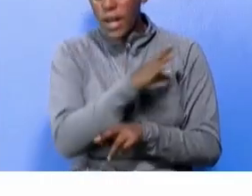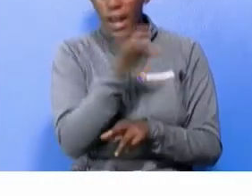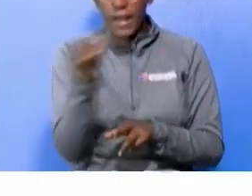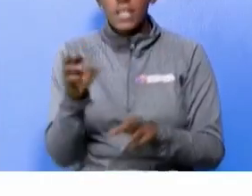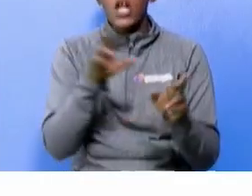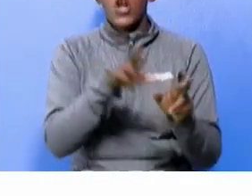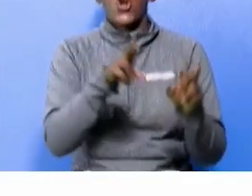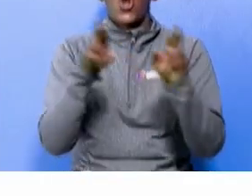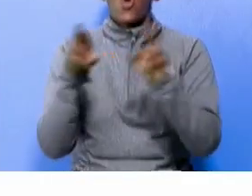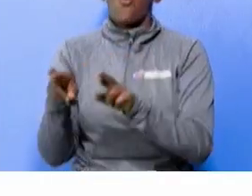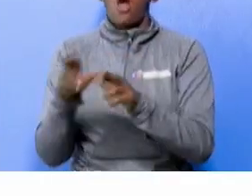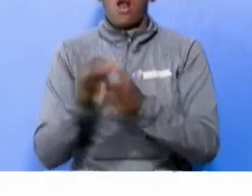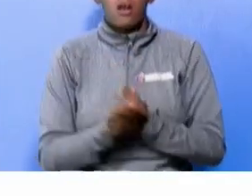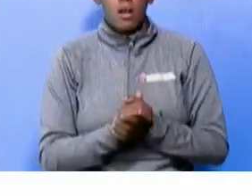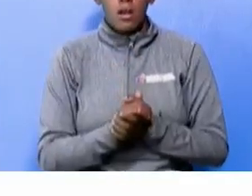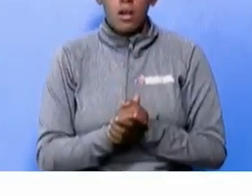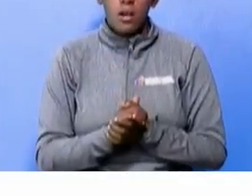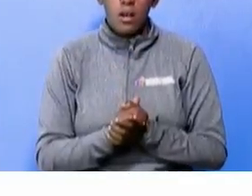regular.